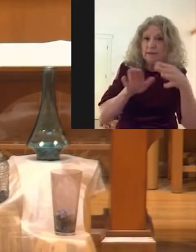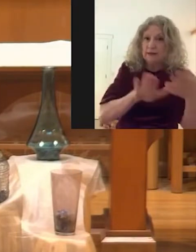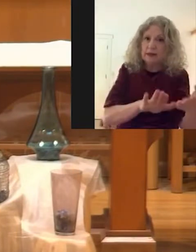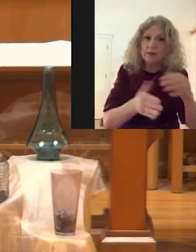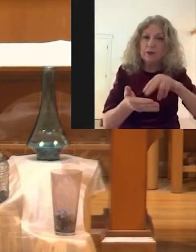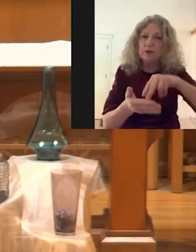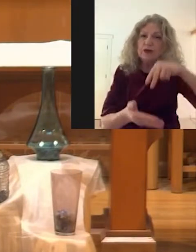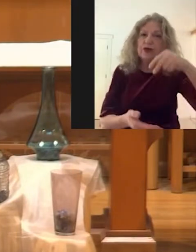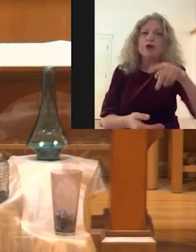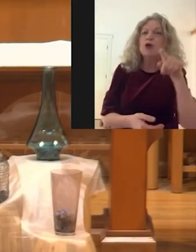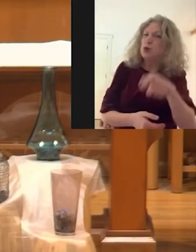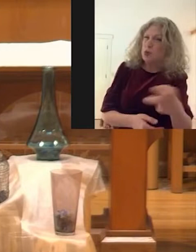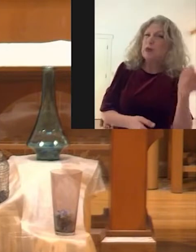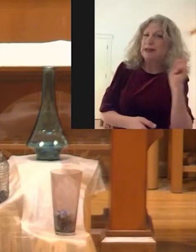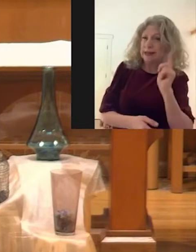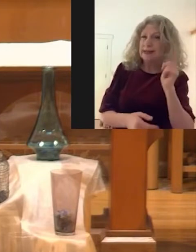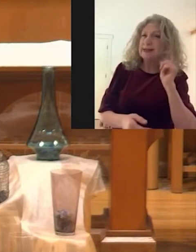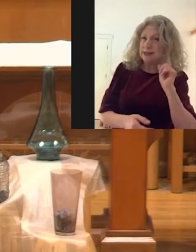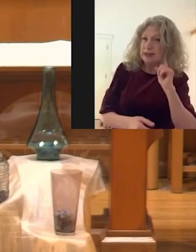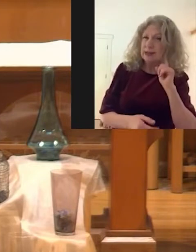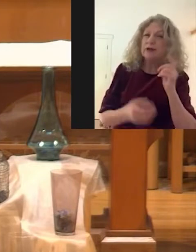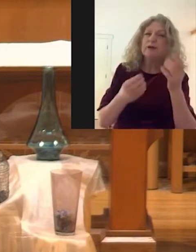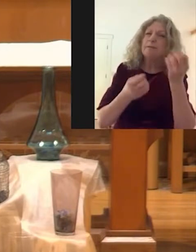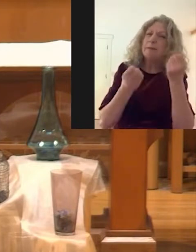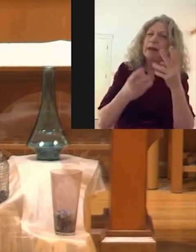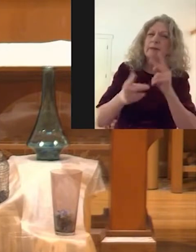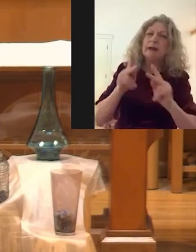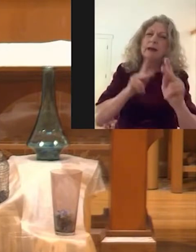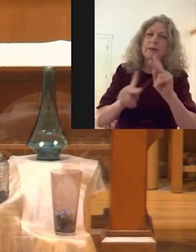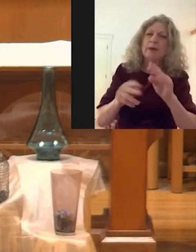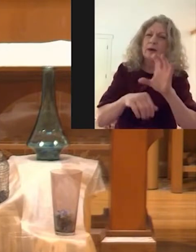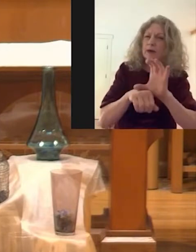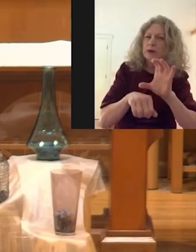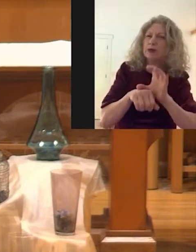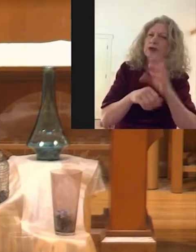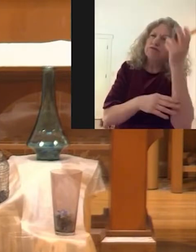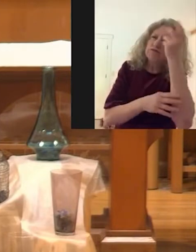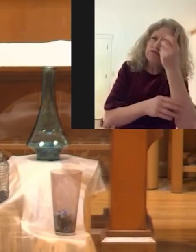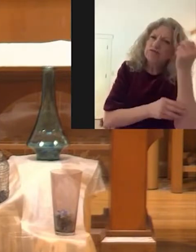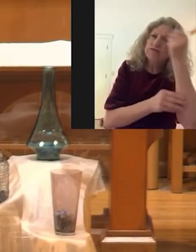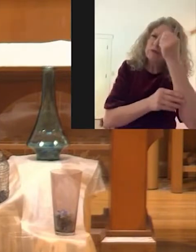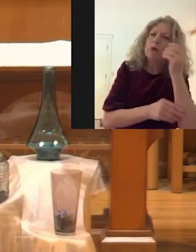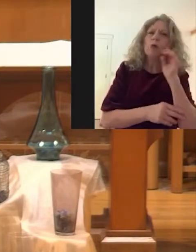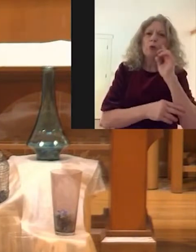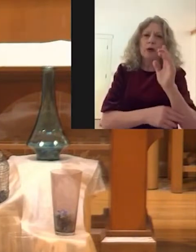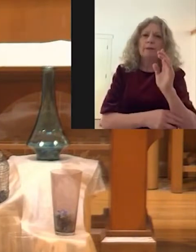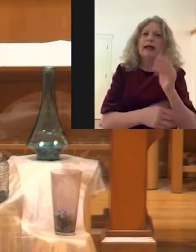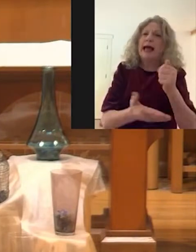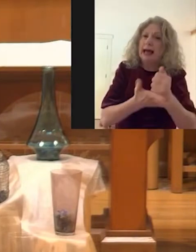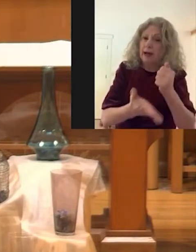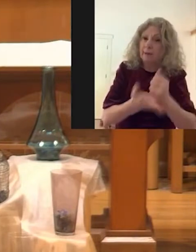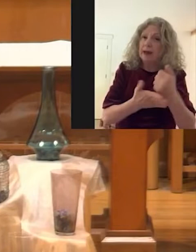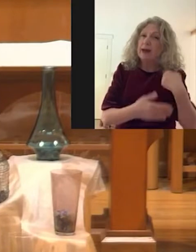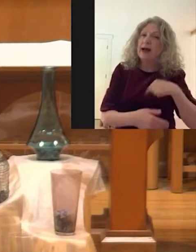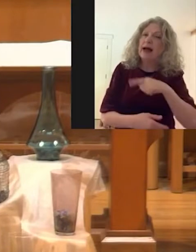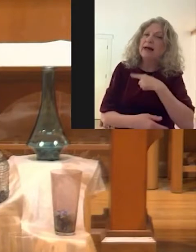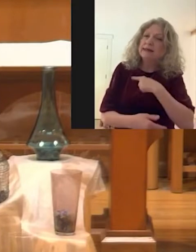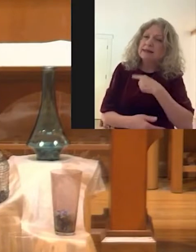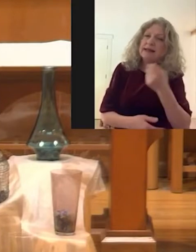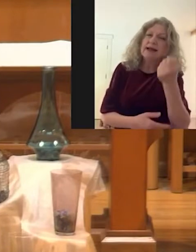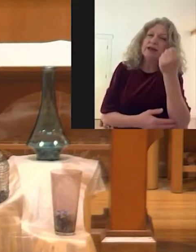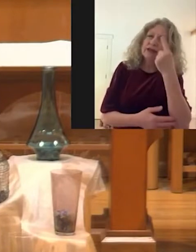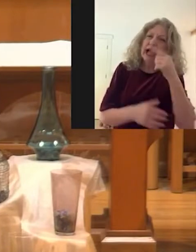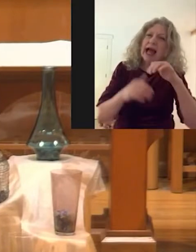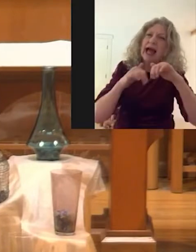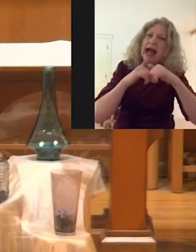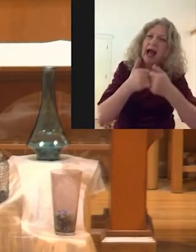hear reflections from several members of the congregation who will be helping us to see how faith